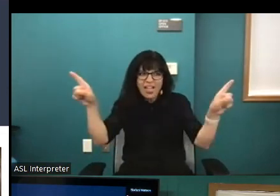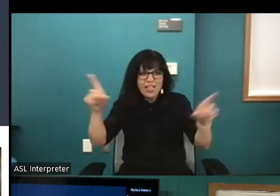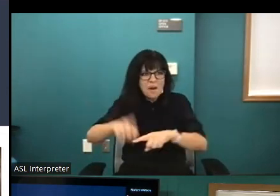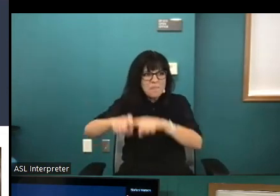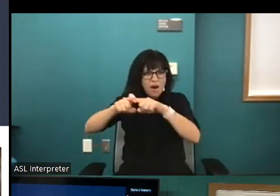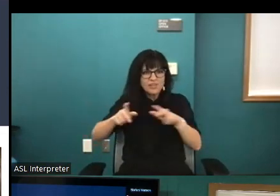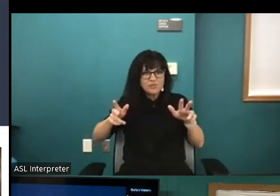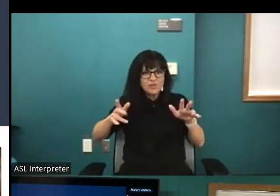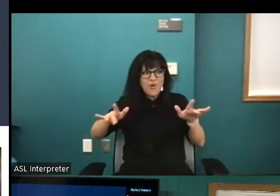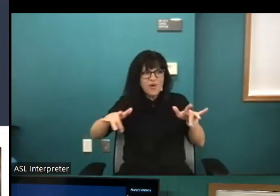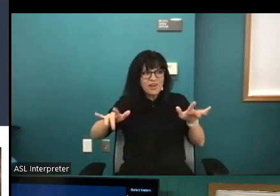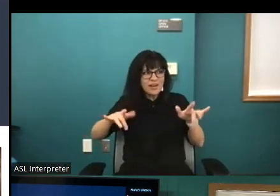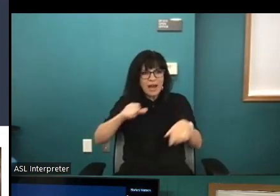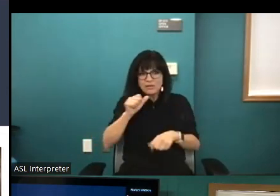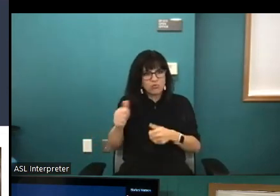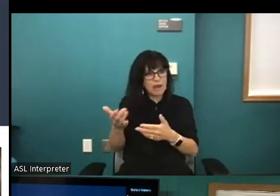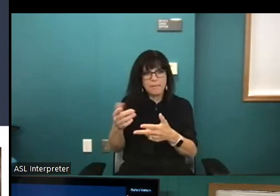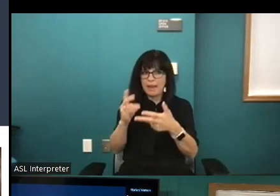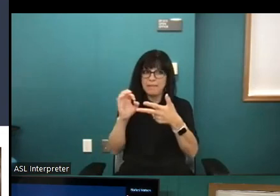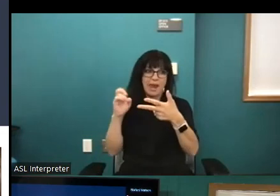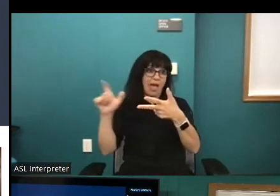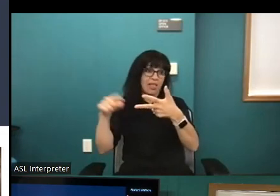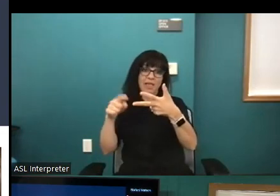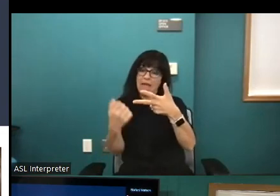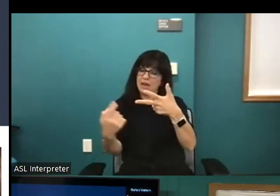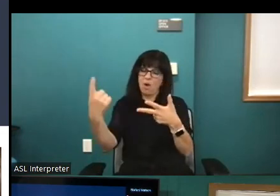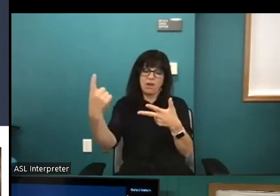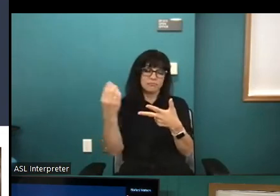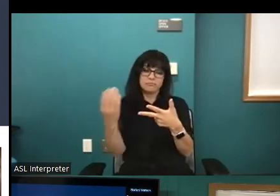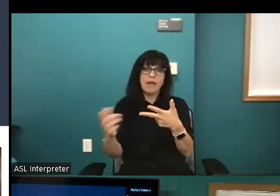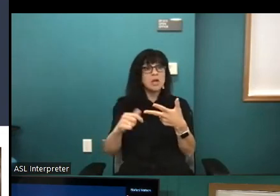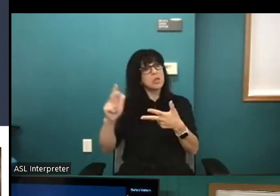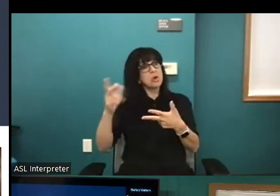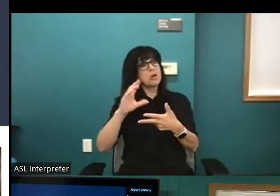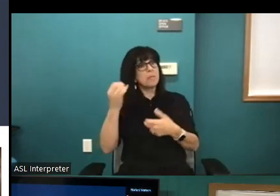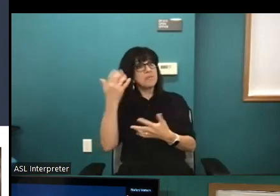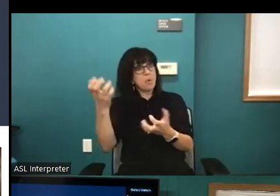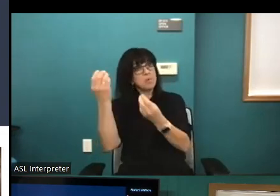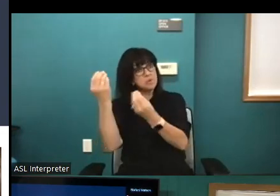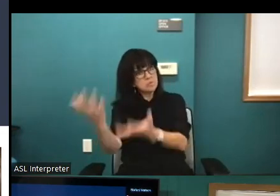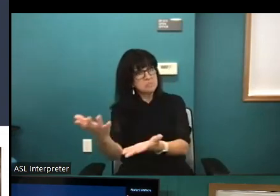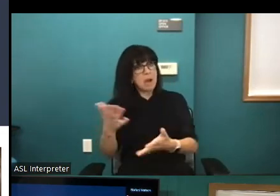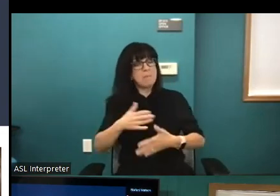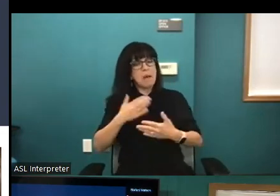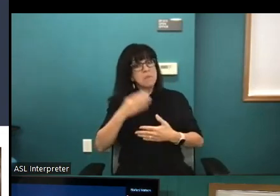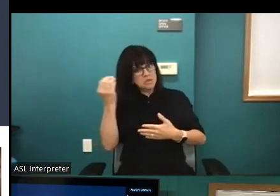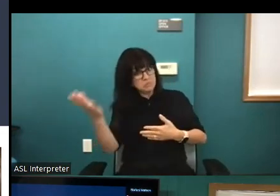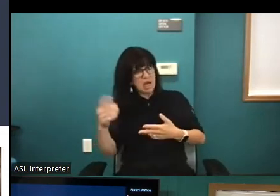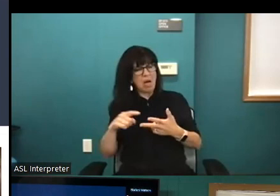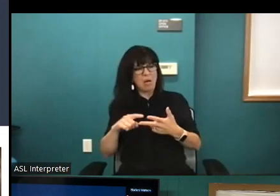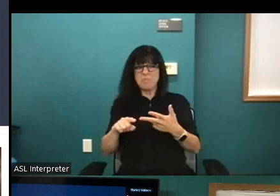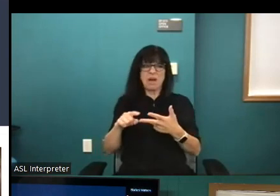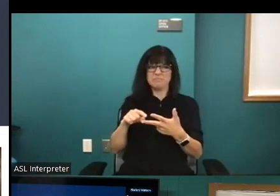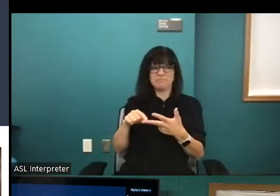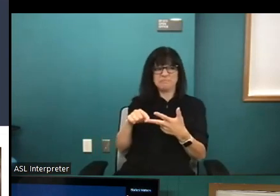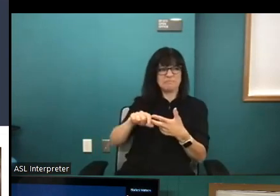recording. I don't recommend Meadow to anybody. I tell them there's a third company, and if you want me to tell you about it, I will. I'm happy to do that. But